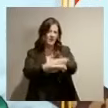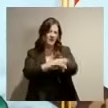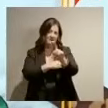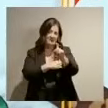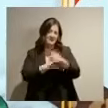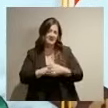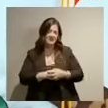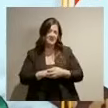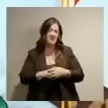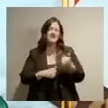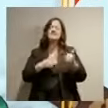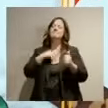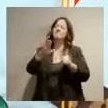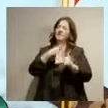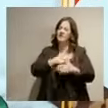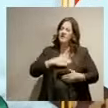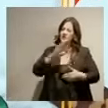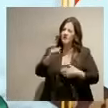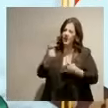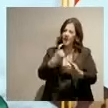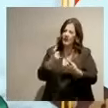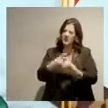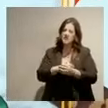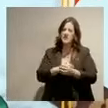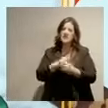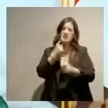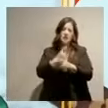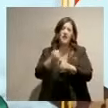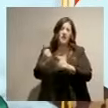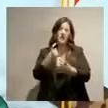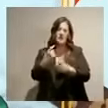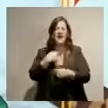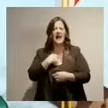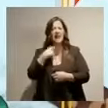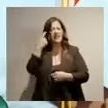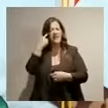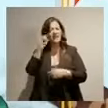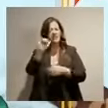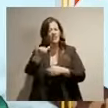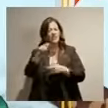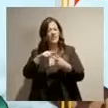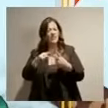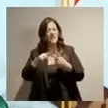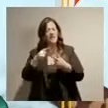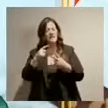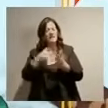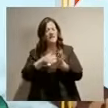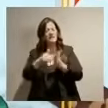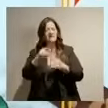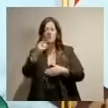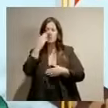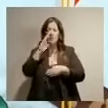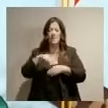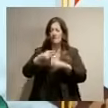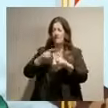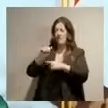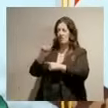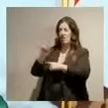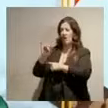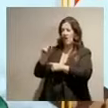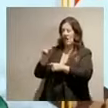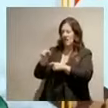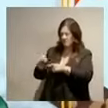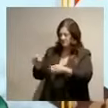appreciate the question and the frame. It's the right question. It's one I ask myself all the time. As you know from the audit, one of